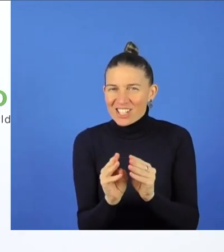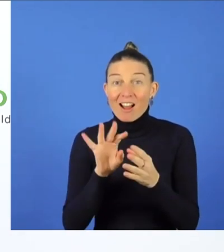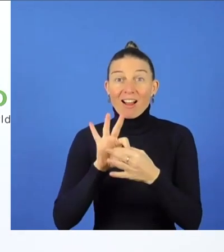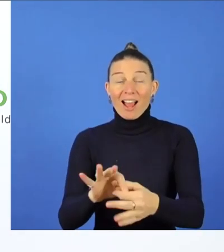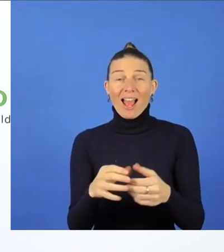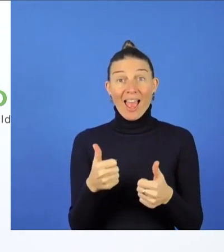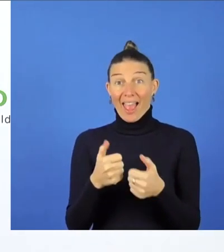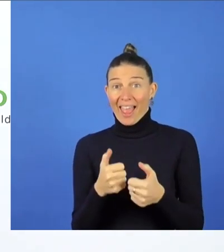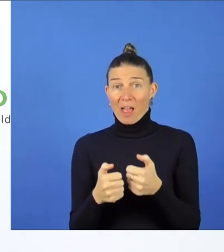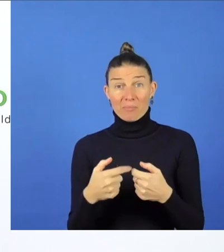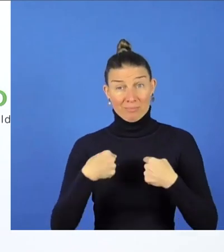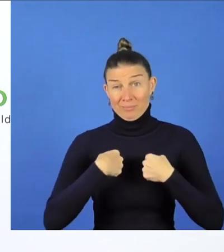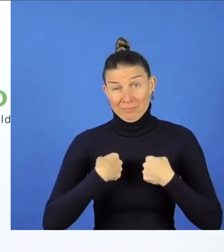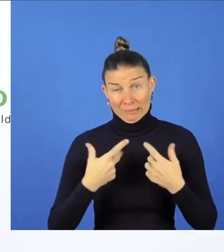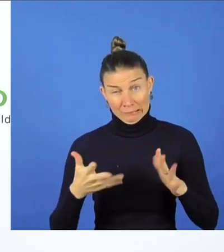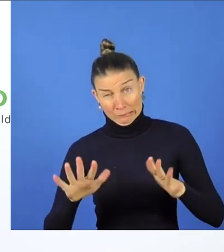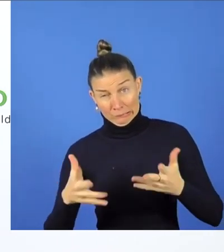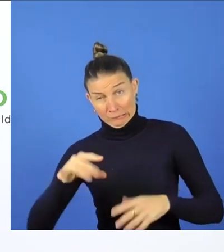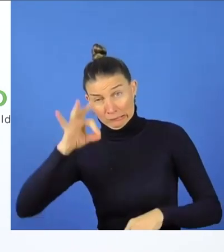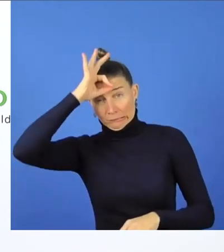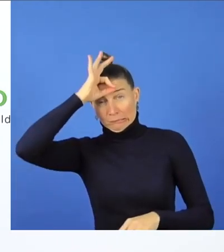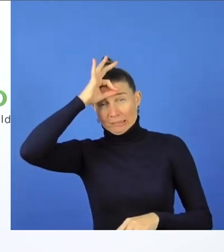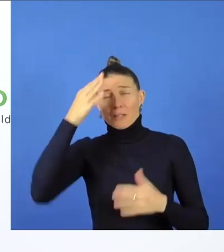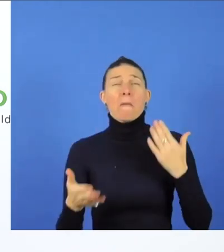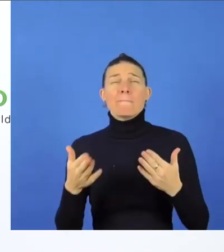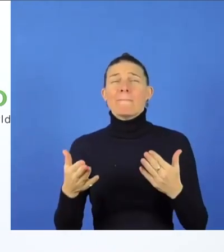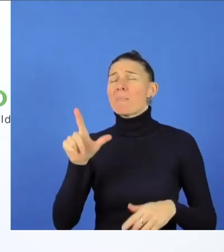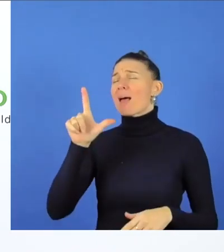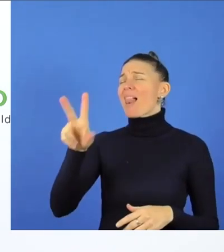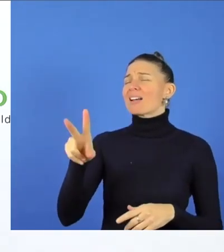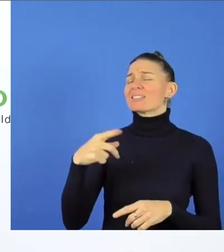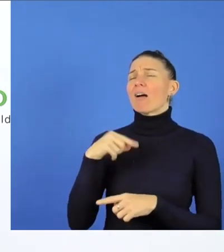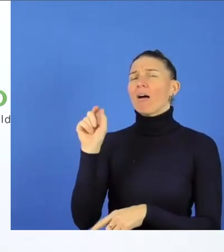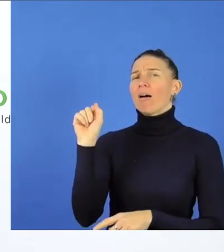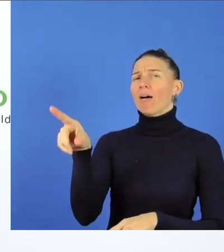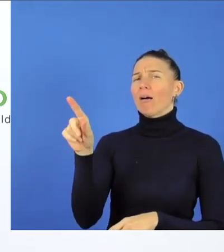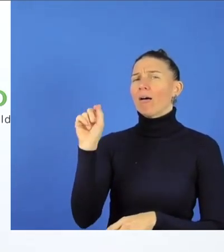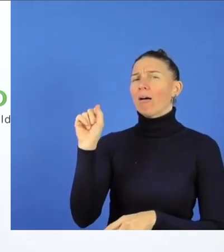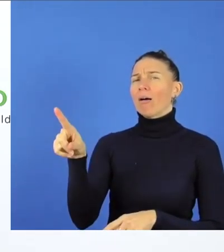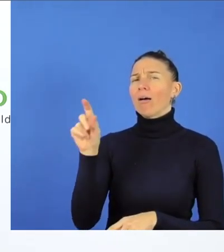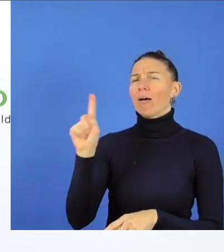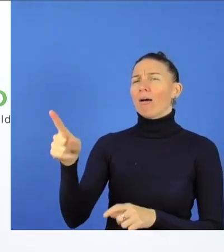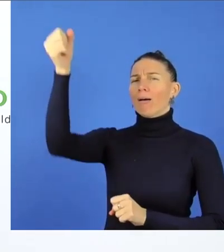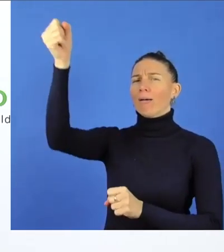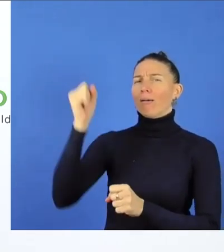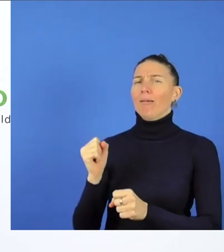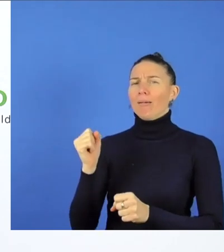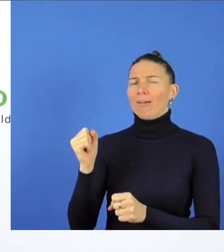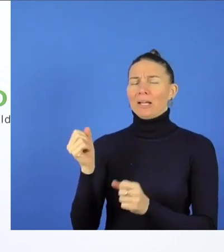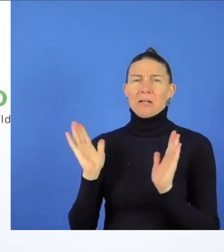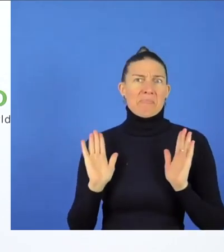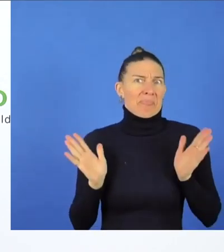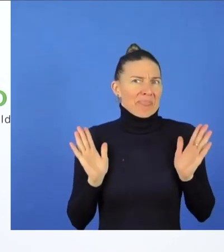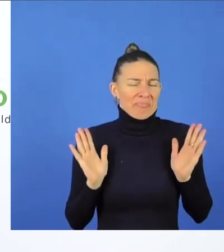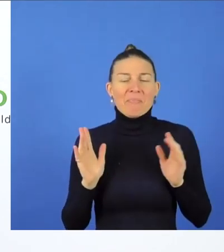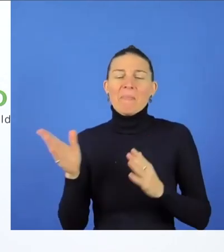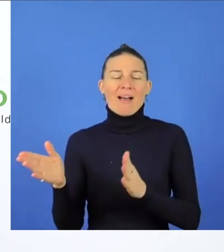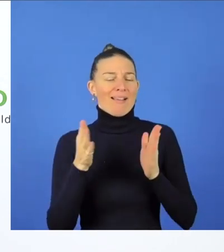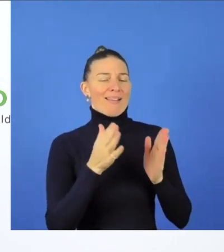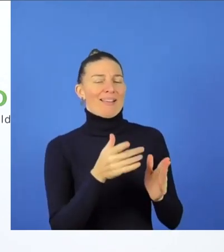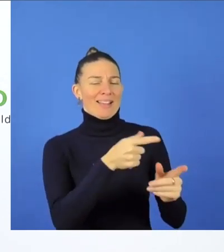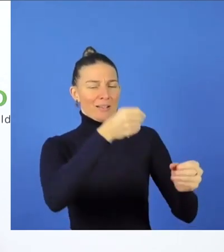played slot machines 20 years ago in Las Vegas. I've asked a real expert in gaming to help me and support